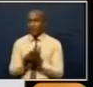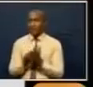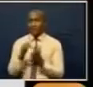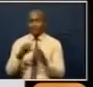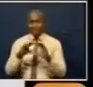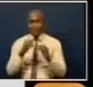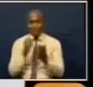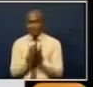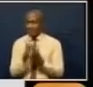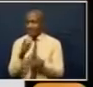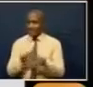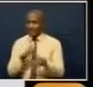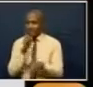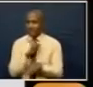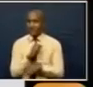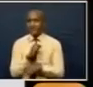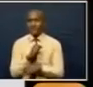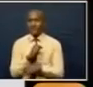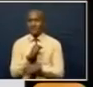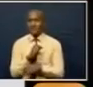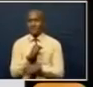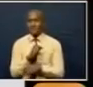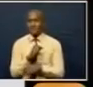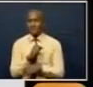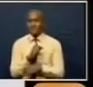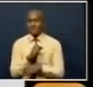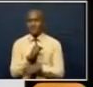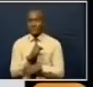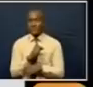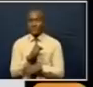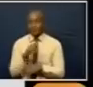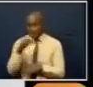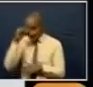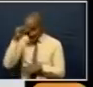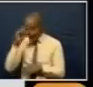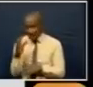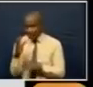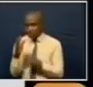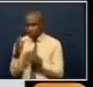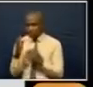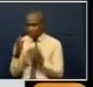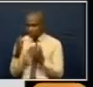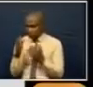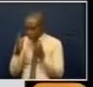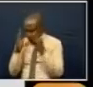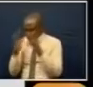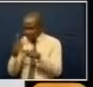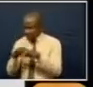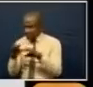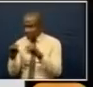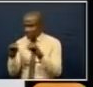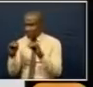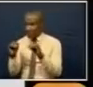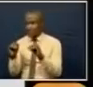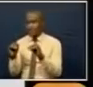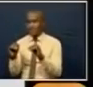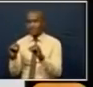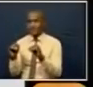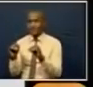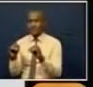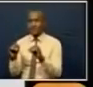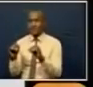over. You know, and people would say, no, a governor needs liquidity all the time as his governor. You know, that's theft, you know, and